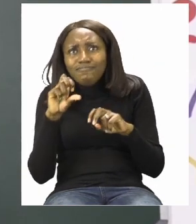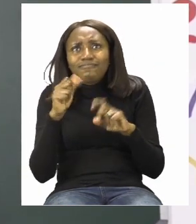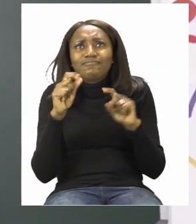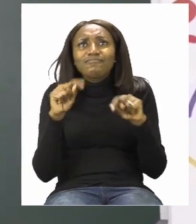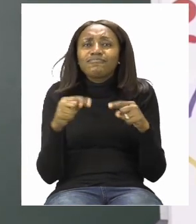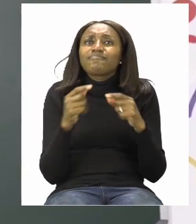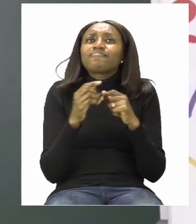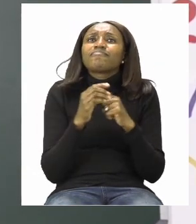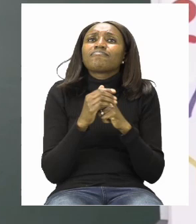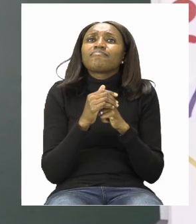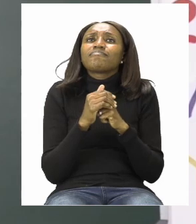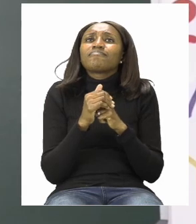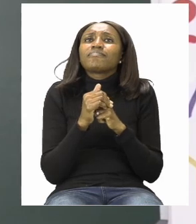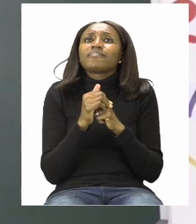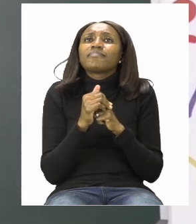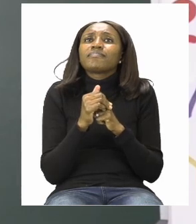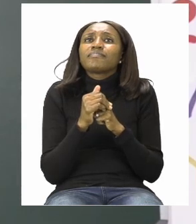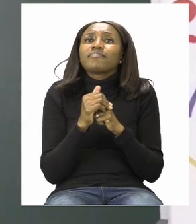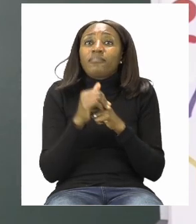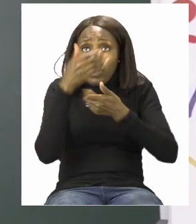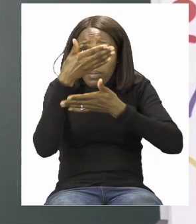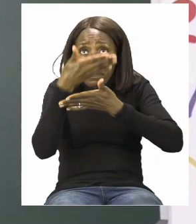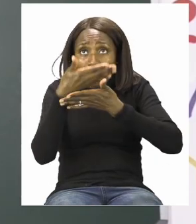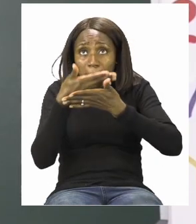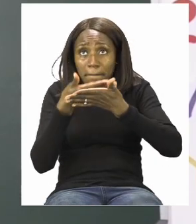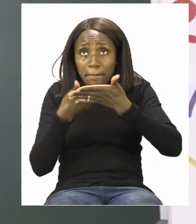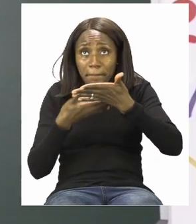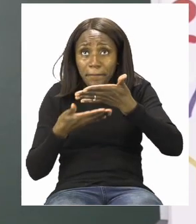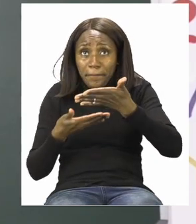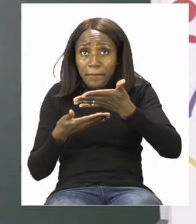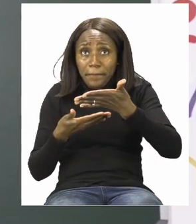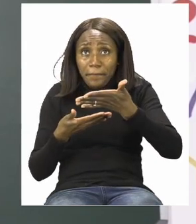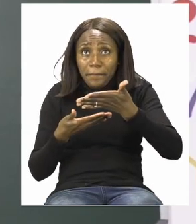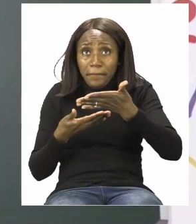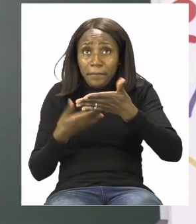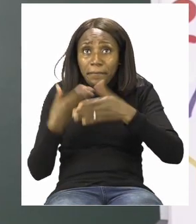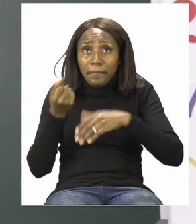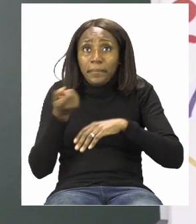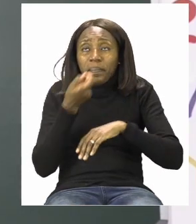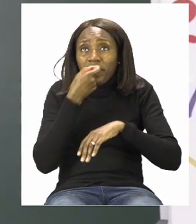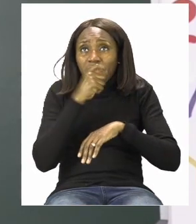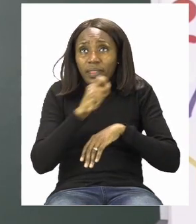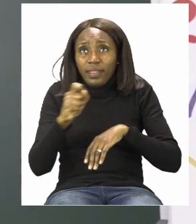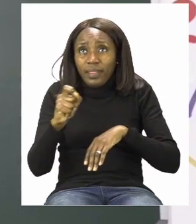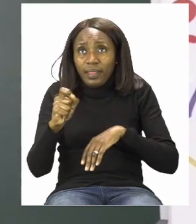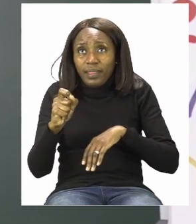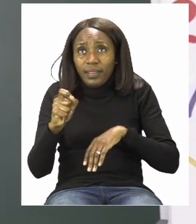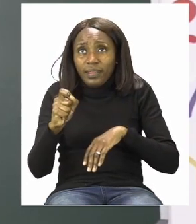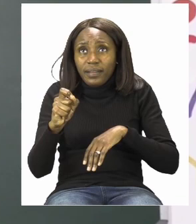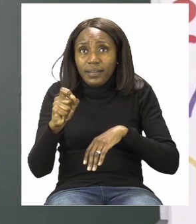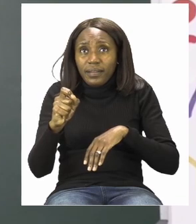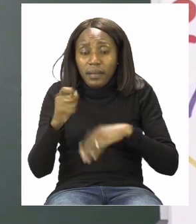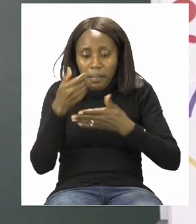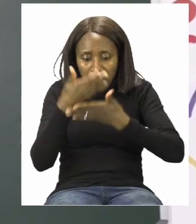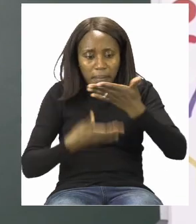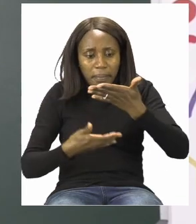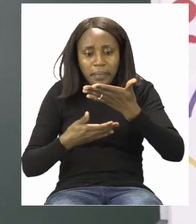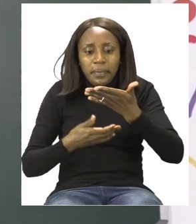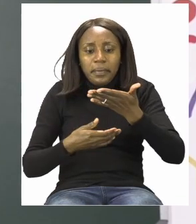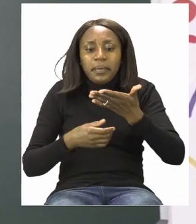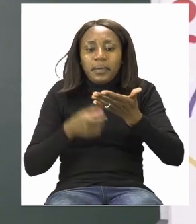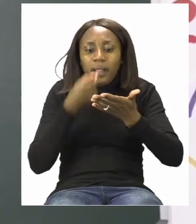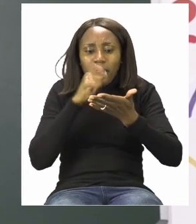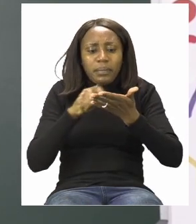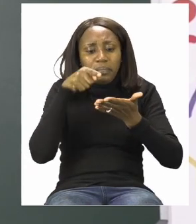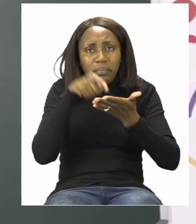you look at the paper on top, there is a pencil sitting on the paper. But if